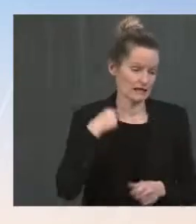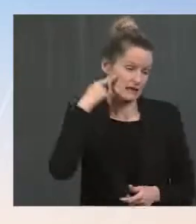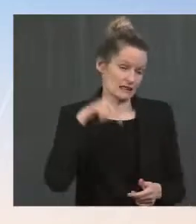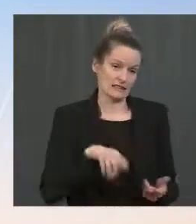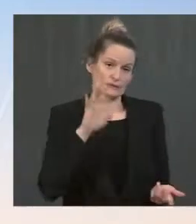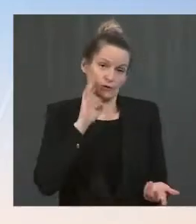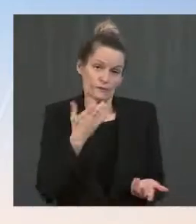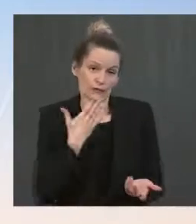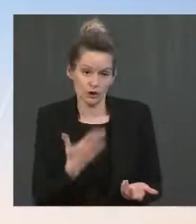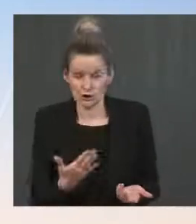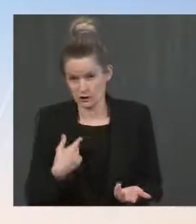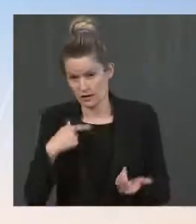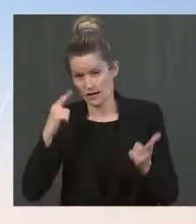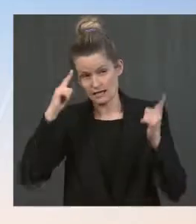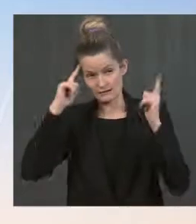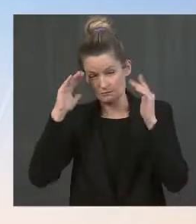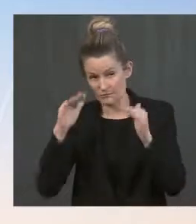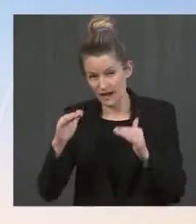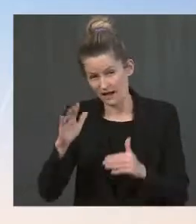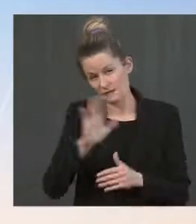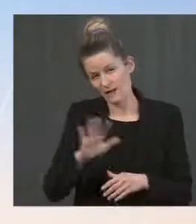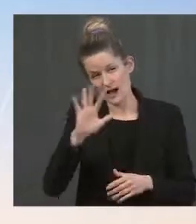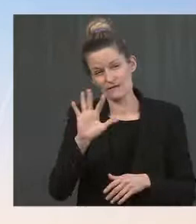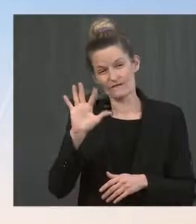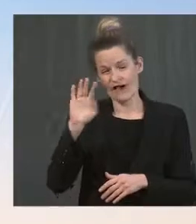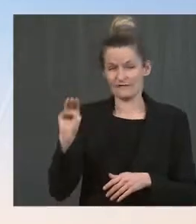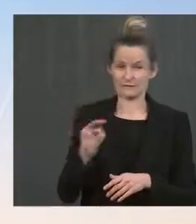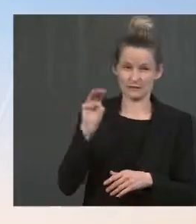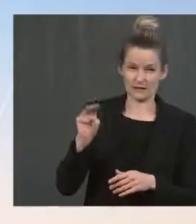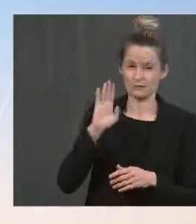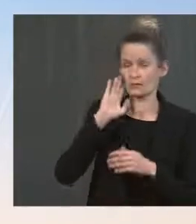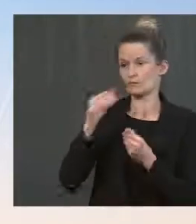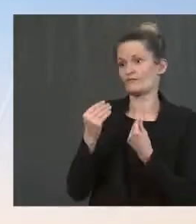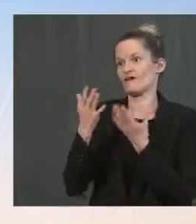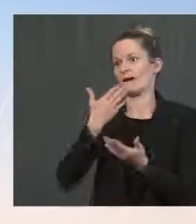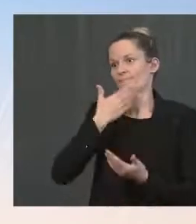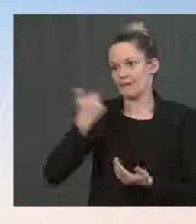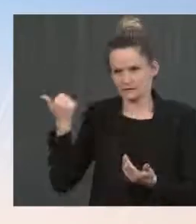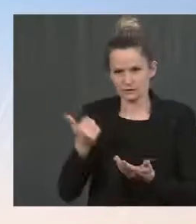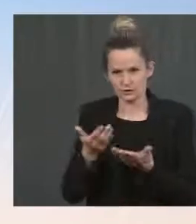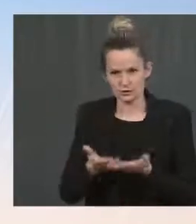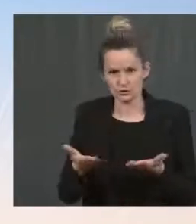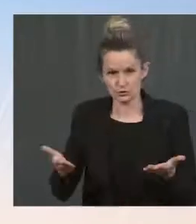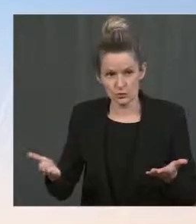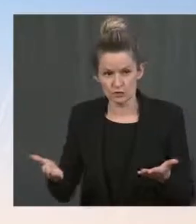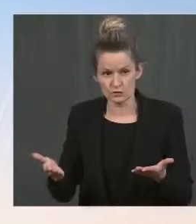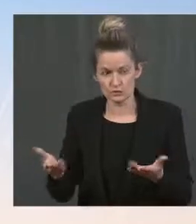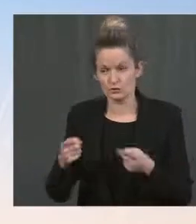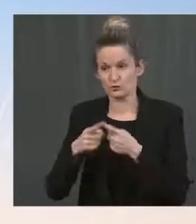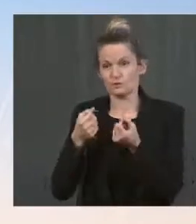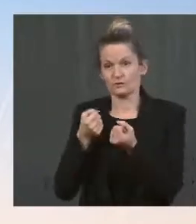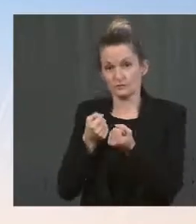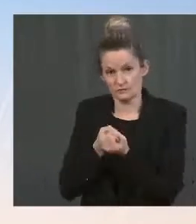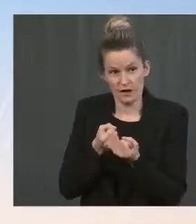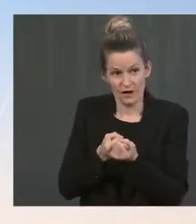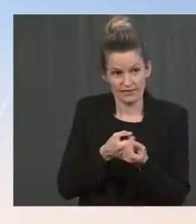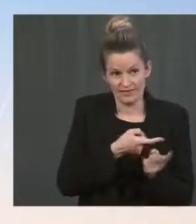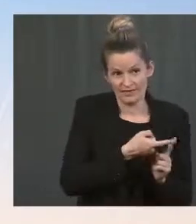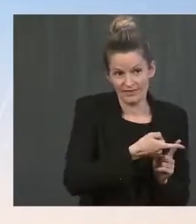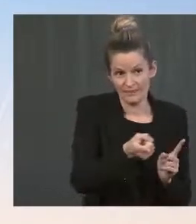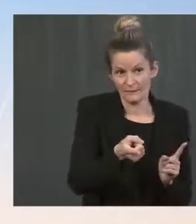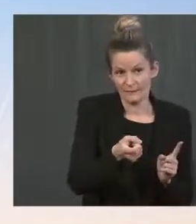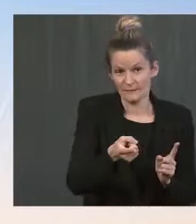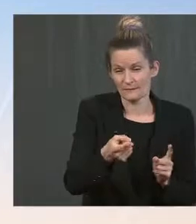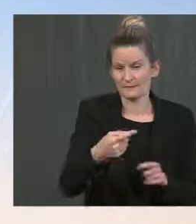that this $500 million is going to leverage additional resources from those sources, and I think we're going to find out that maybe we're onto something